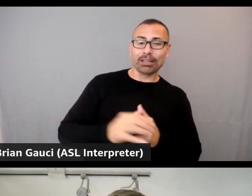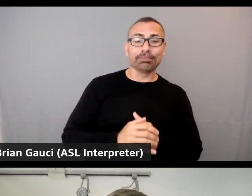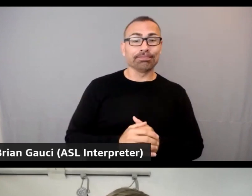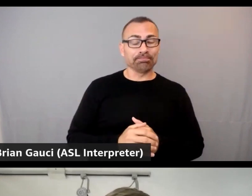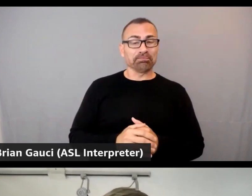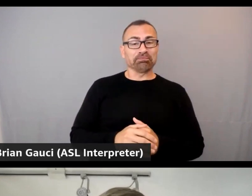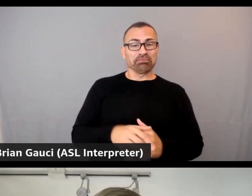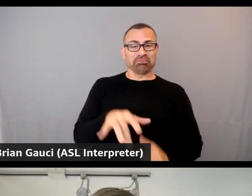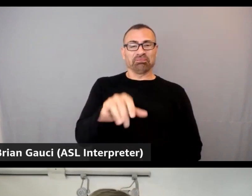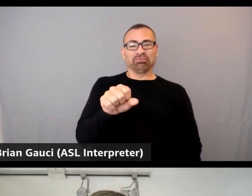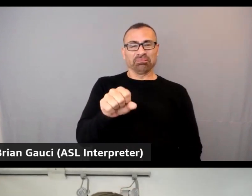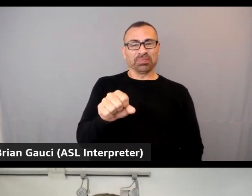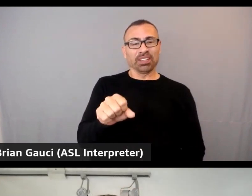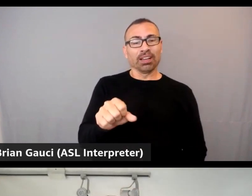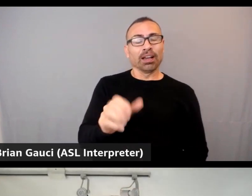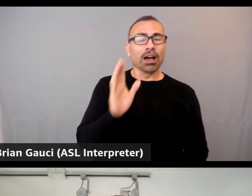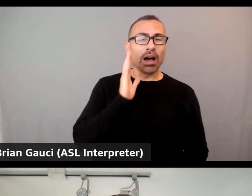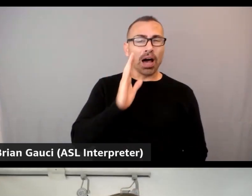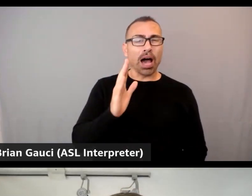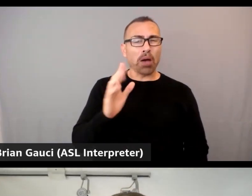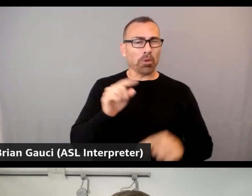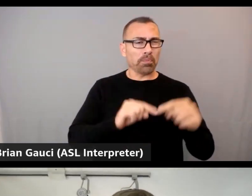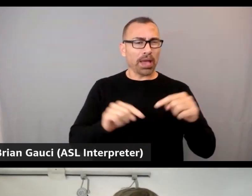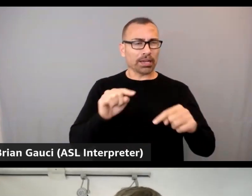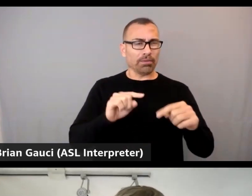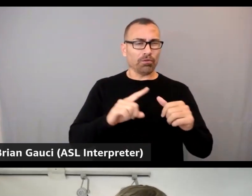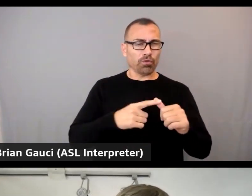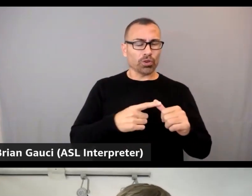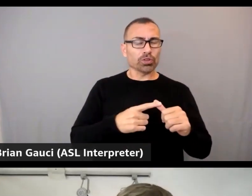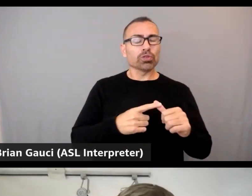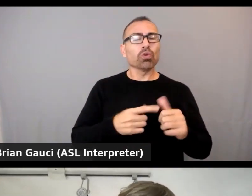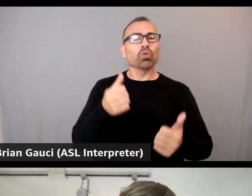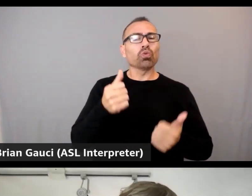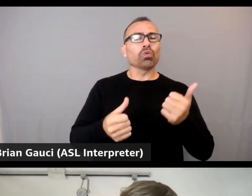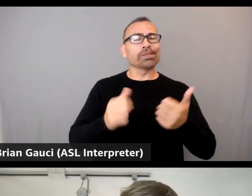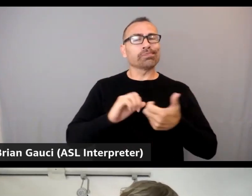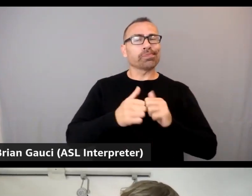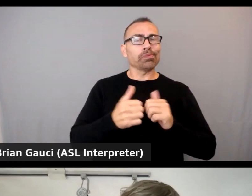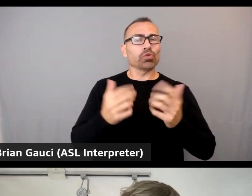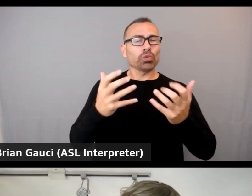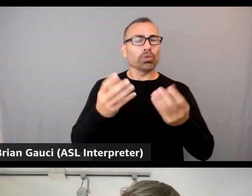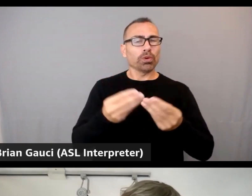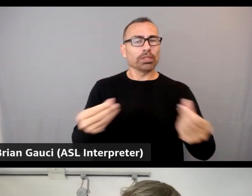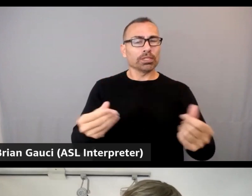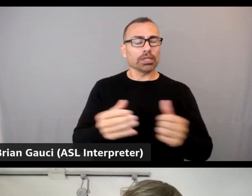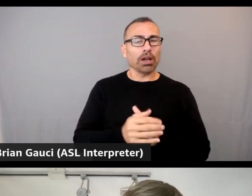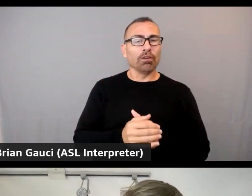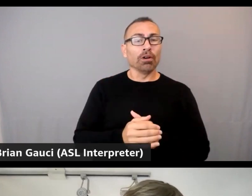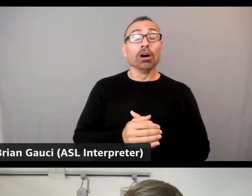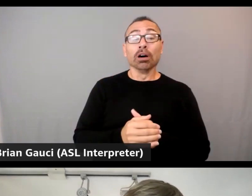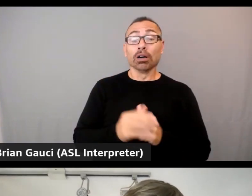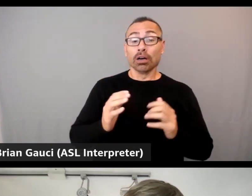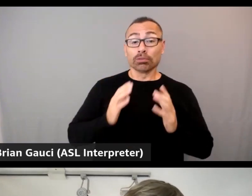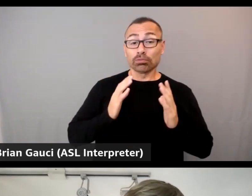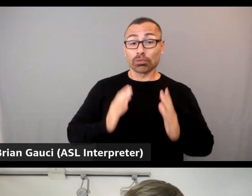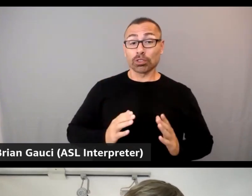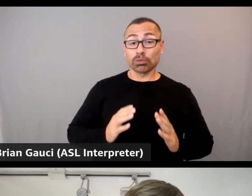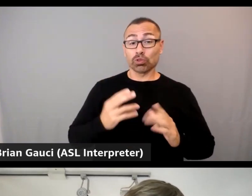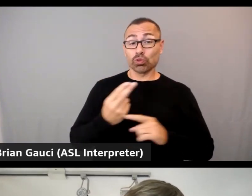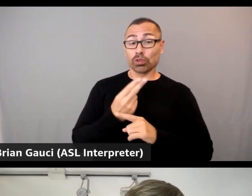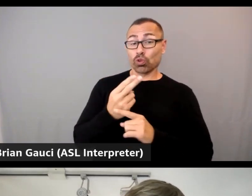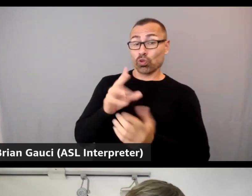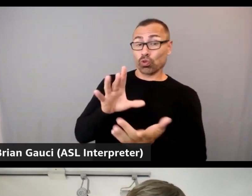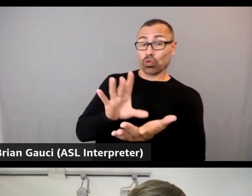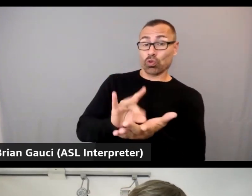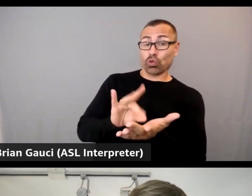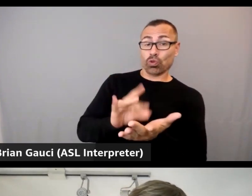I'll actually even go, what problems are we trying to solve, right? So what There we go. customers are using Glue? Customers are using